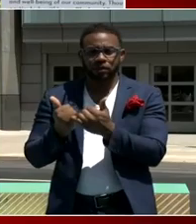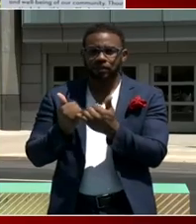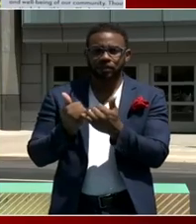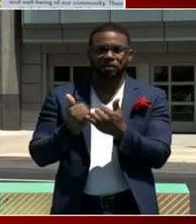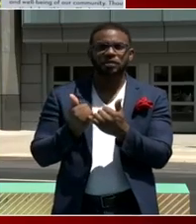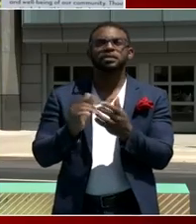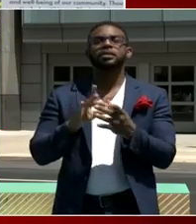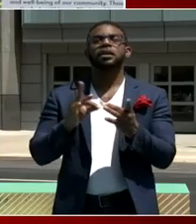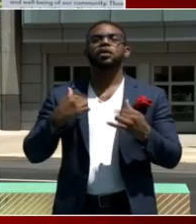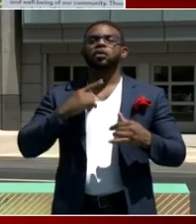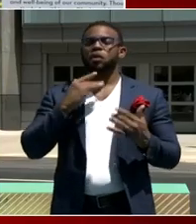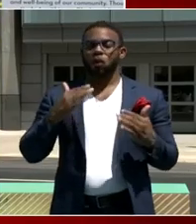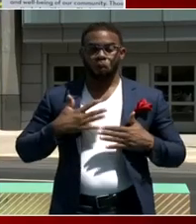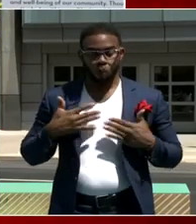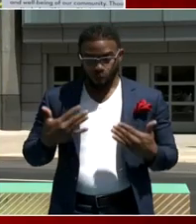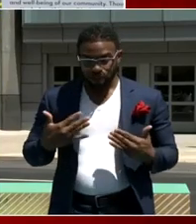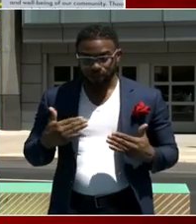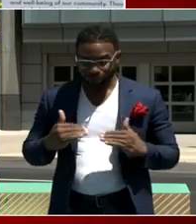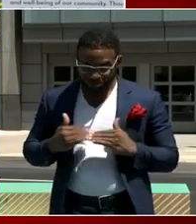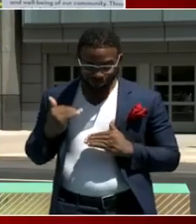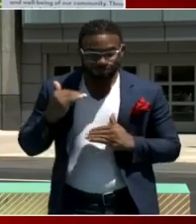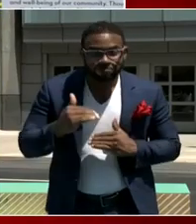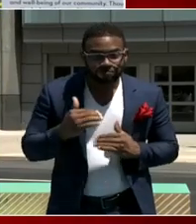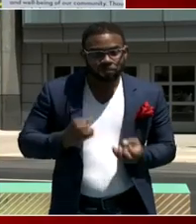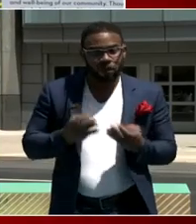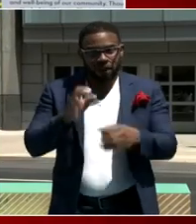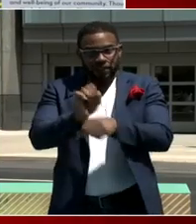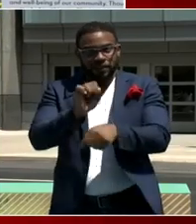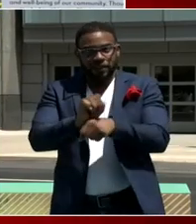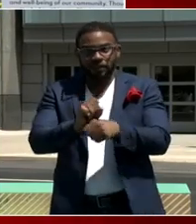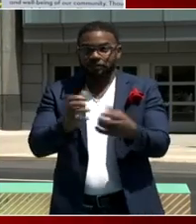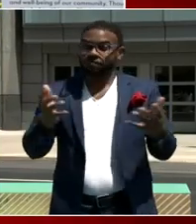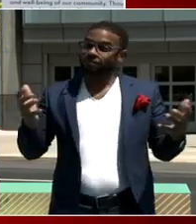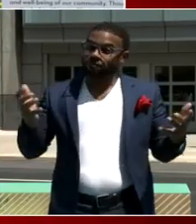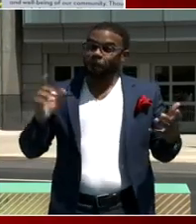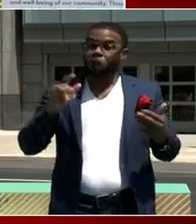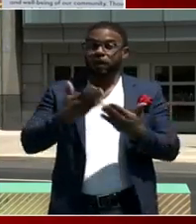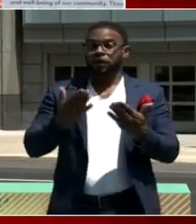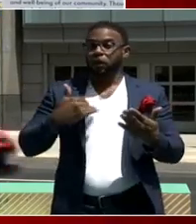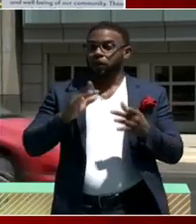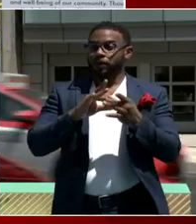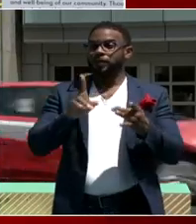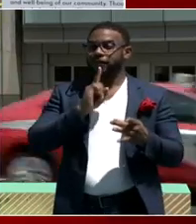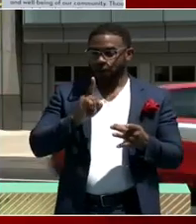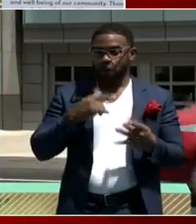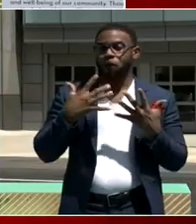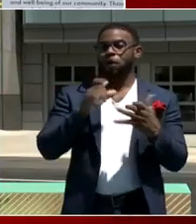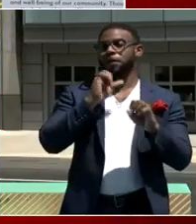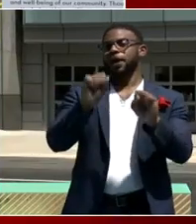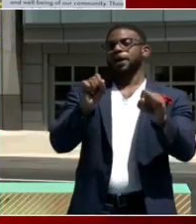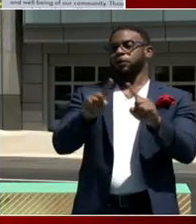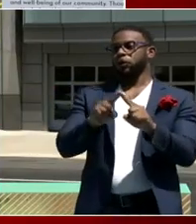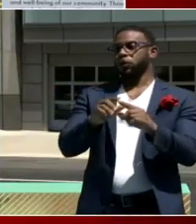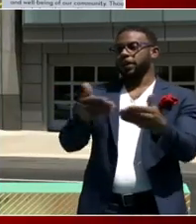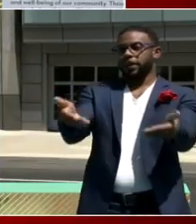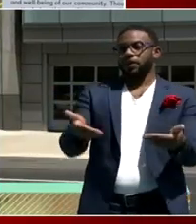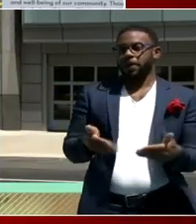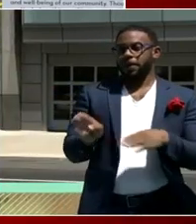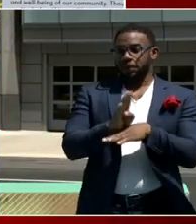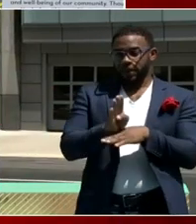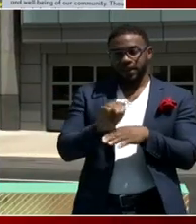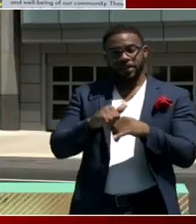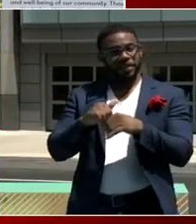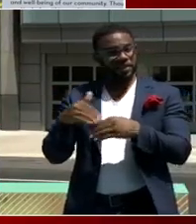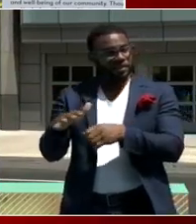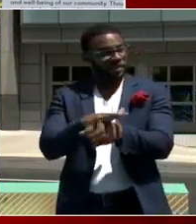are saying we are willing to step up and provide those jobs. One of the things that we're saying is we want to be able to invite businesses in